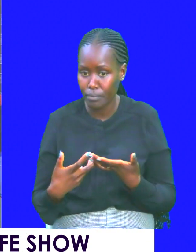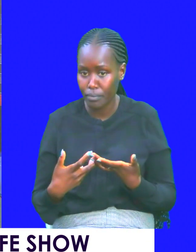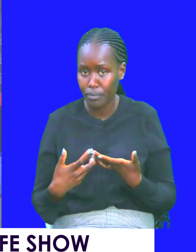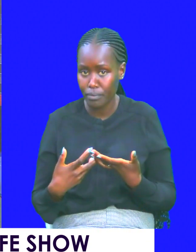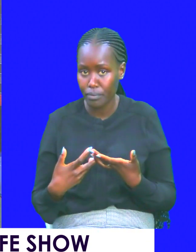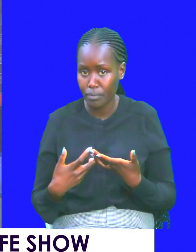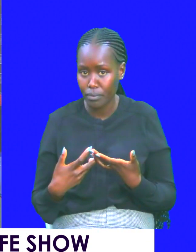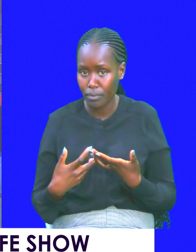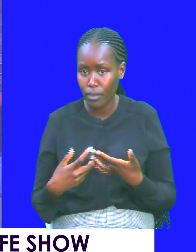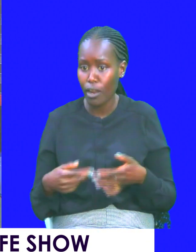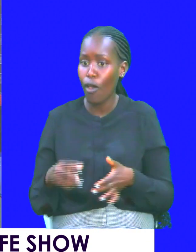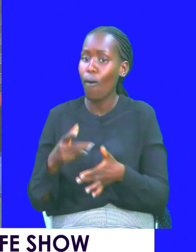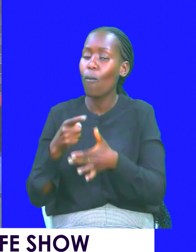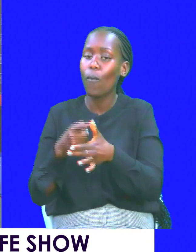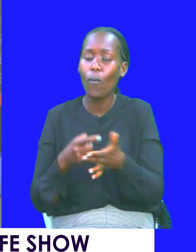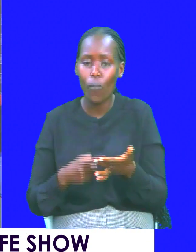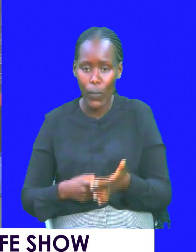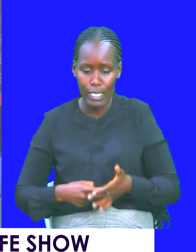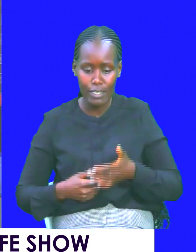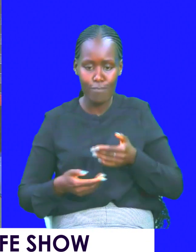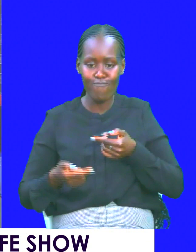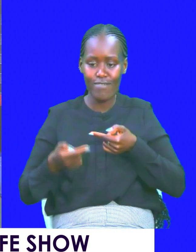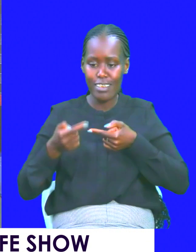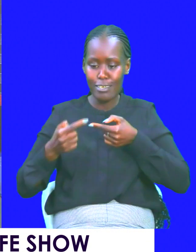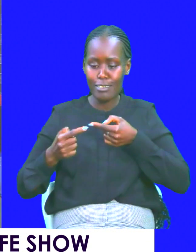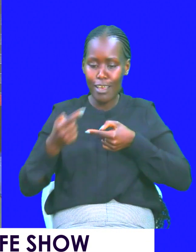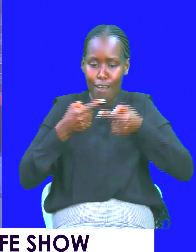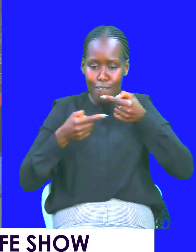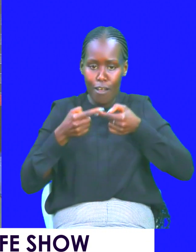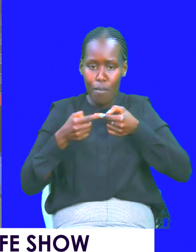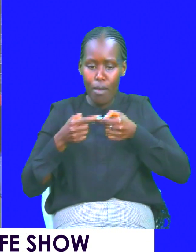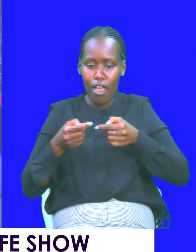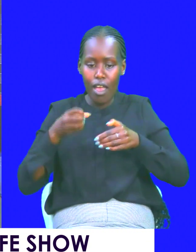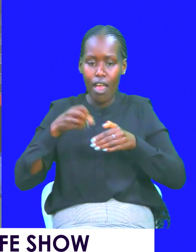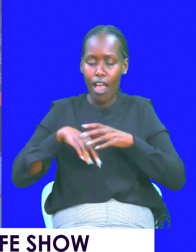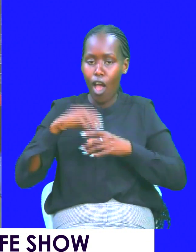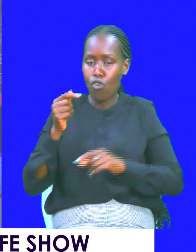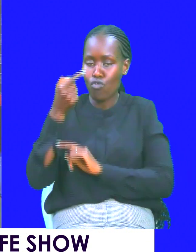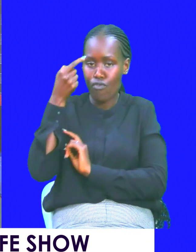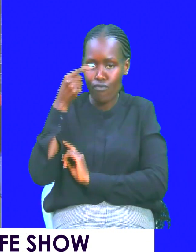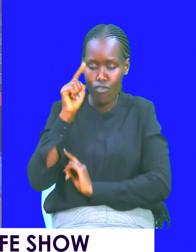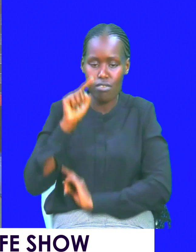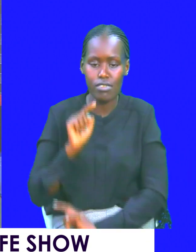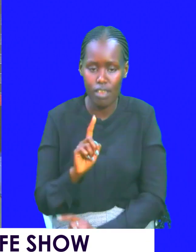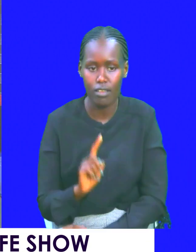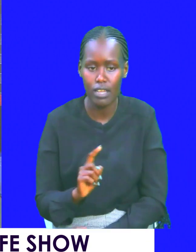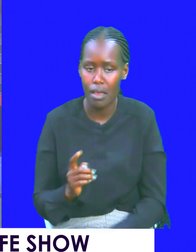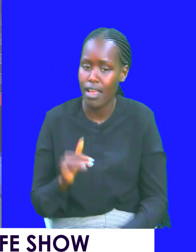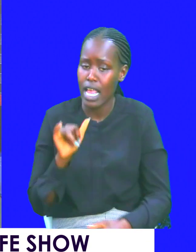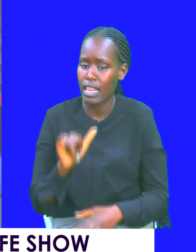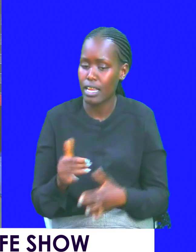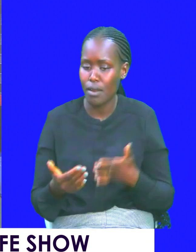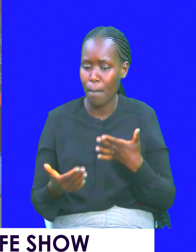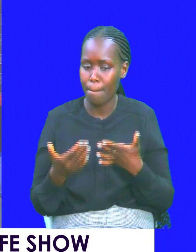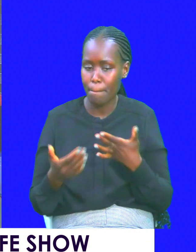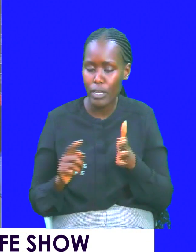on what is coming out of you. Yeah, that may probably define